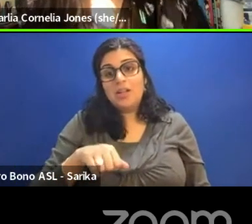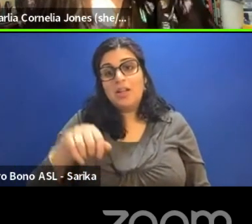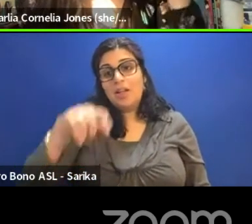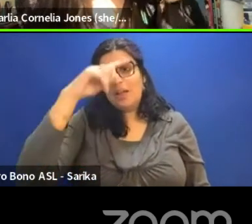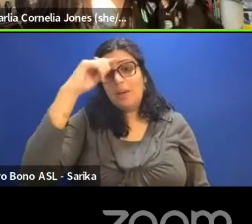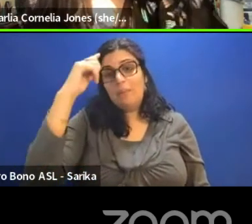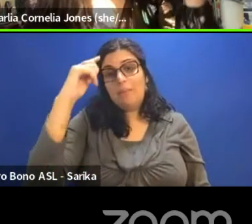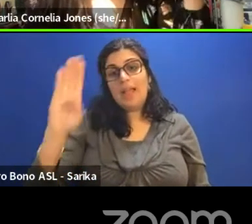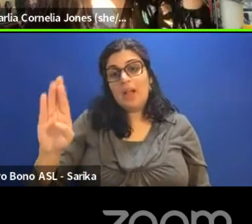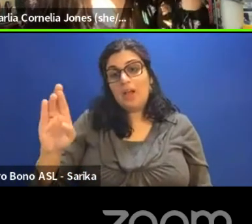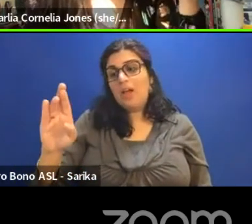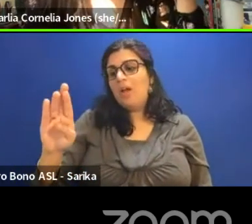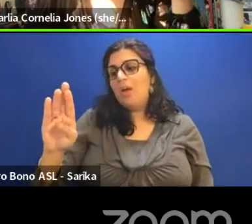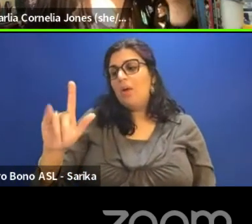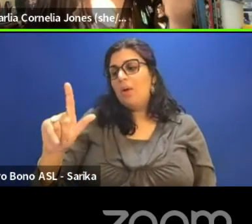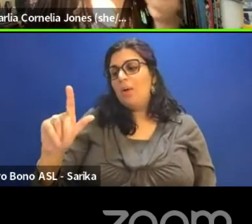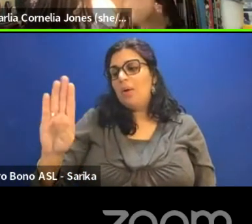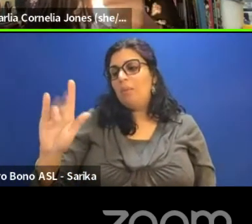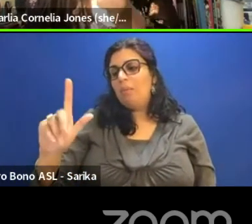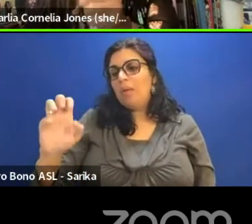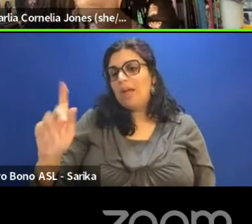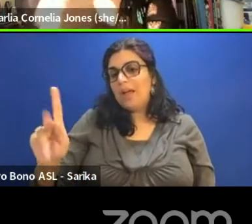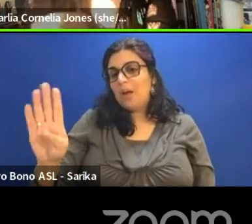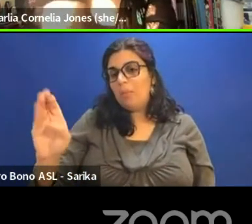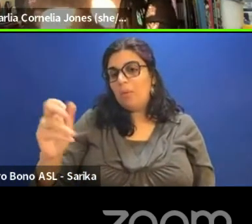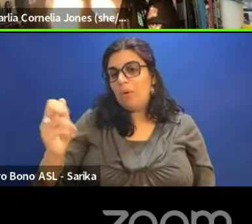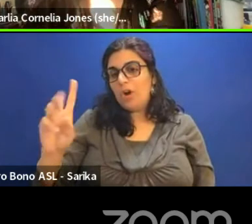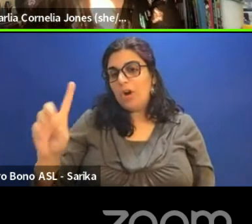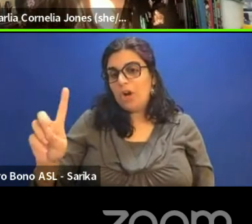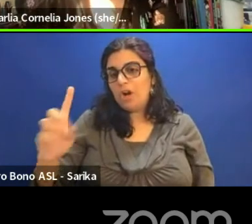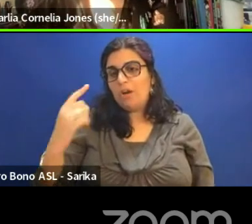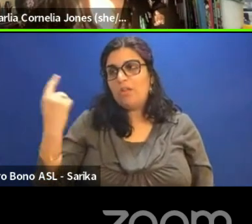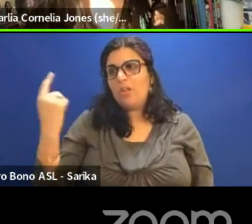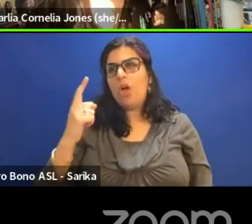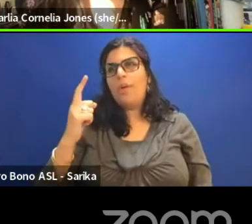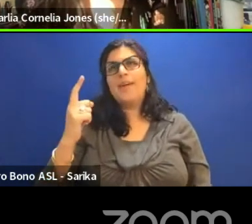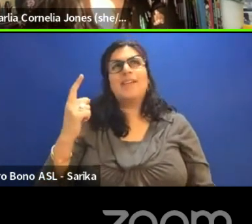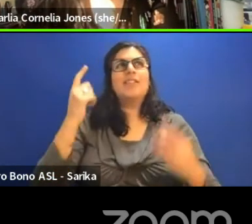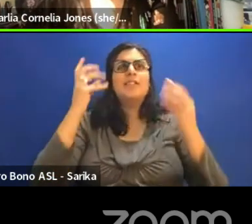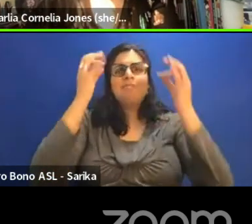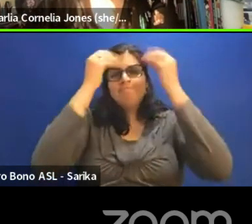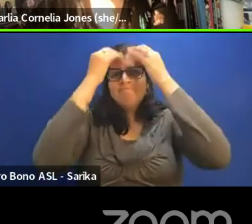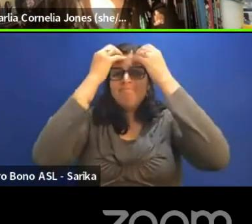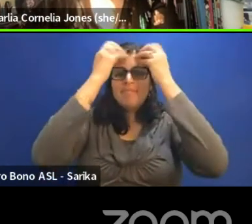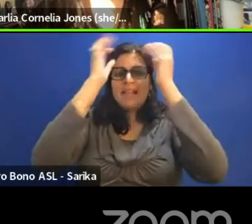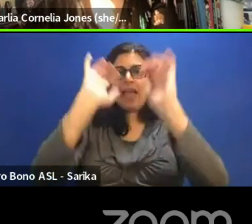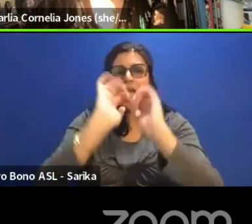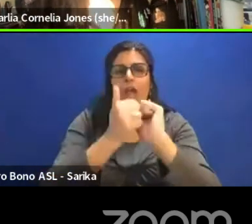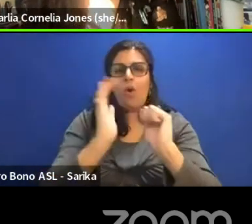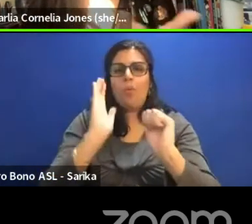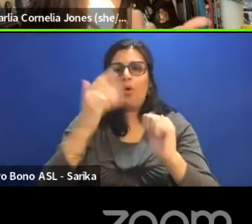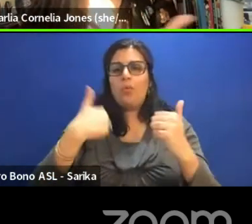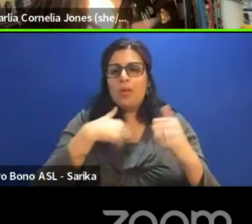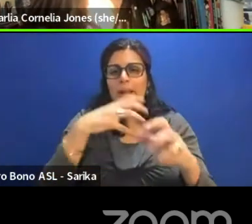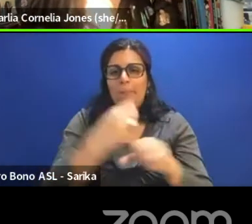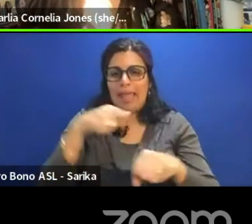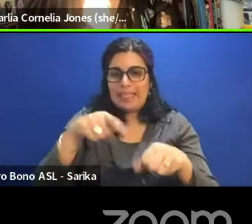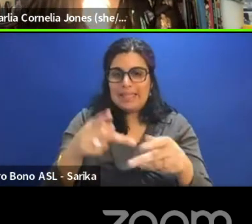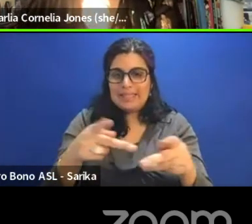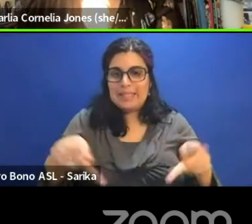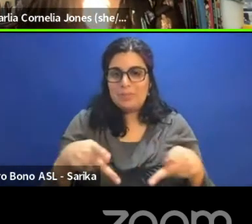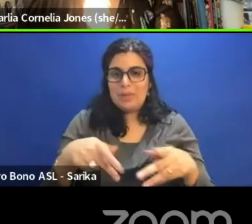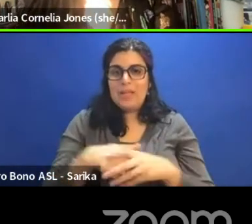Blackboard has always been thinking about, you know, how are we going to make this space. And so the